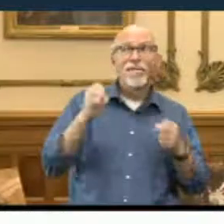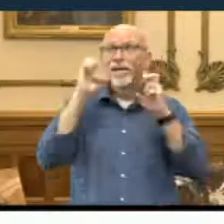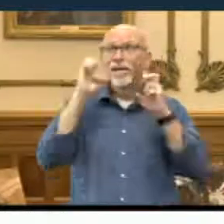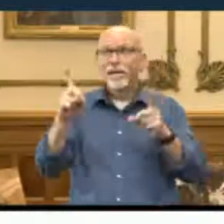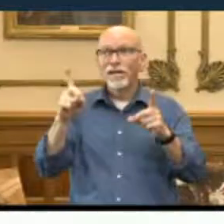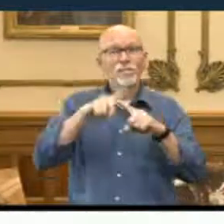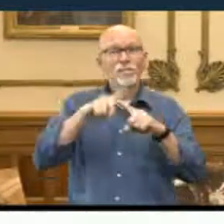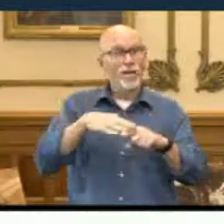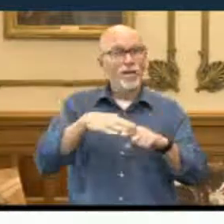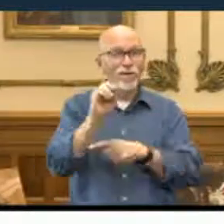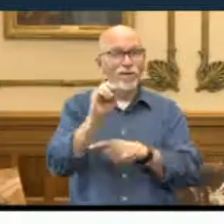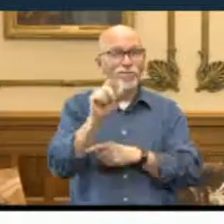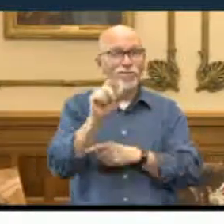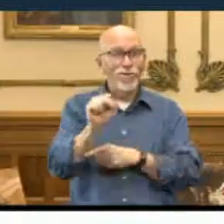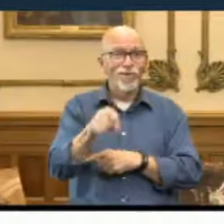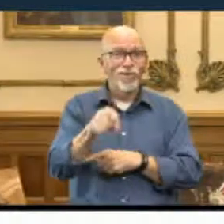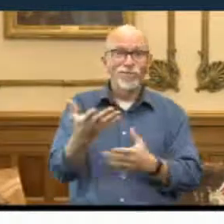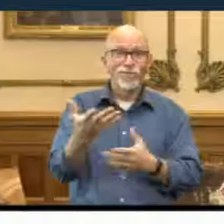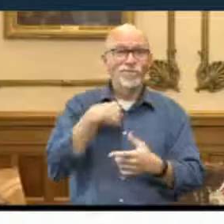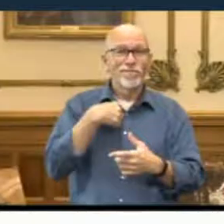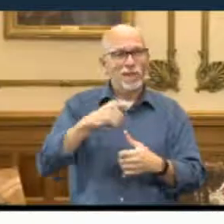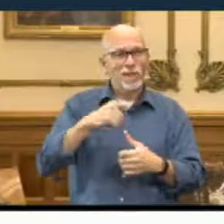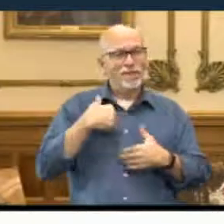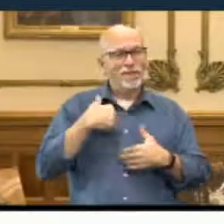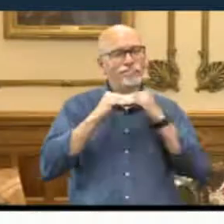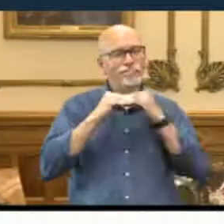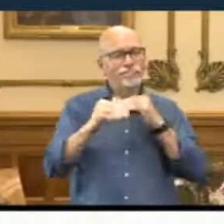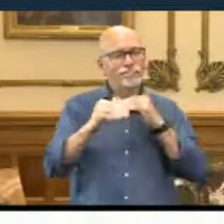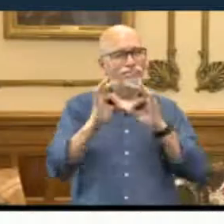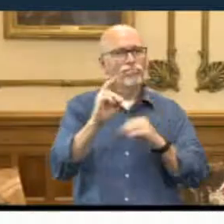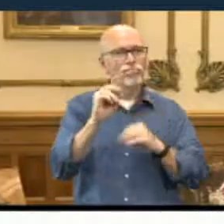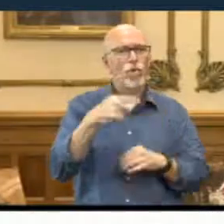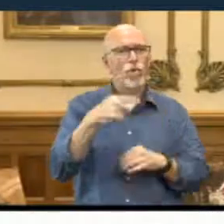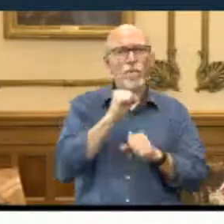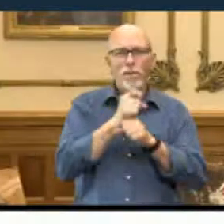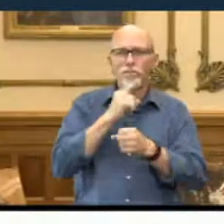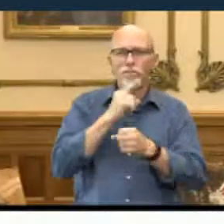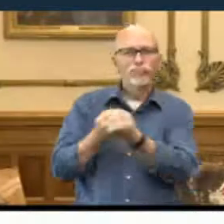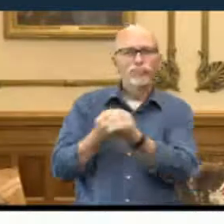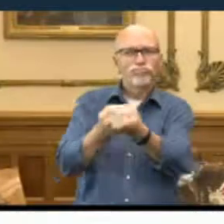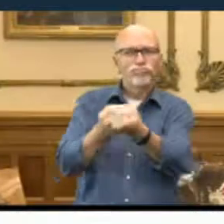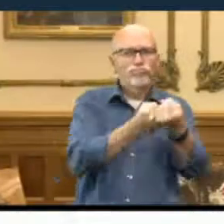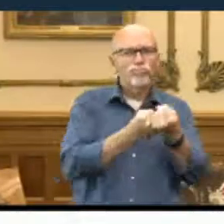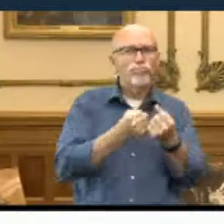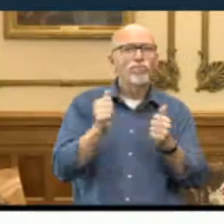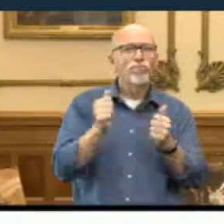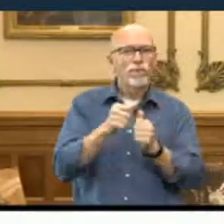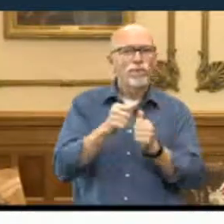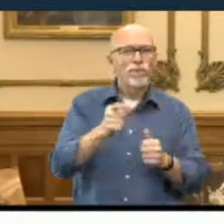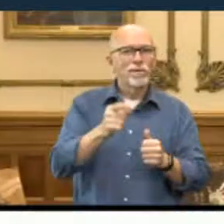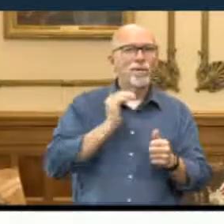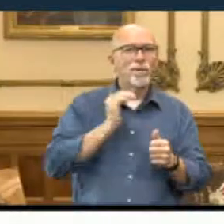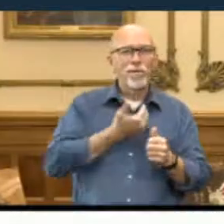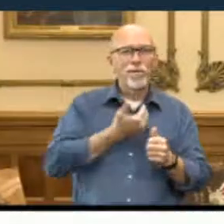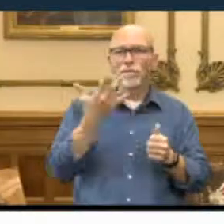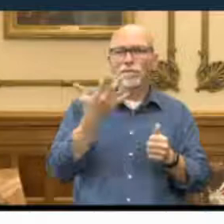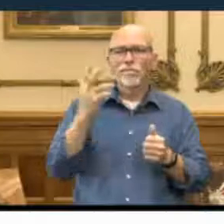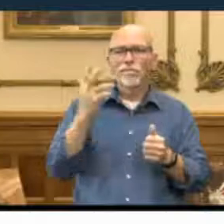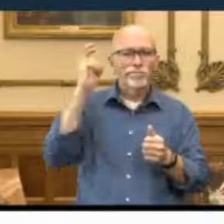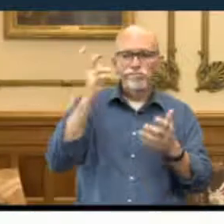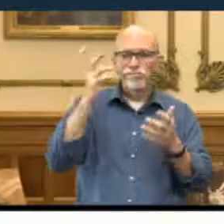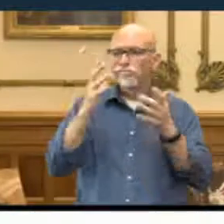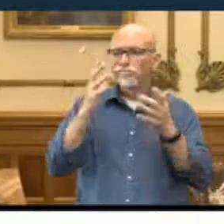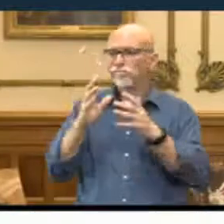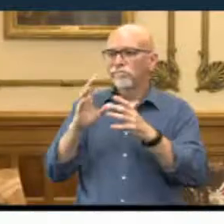education, is a local road. And we want to make sure that we are able to support it through freight and with the freight and logistics, and allowing